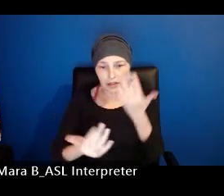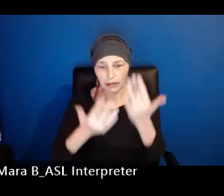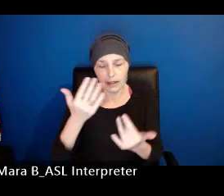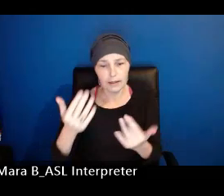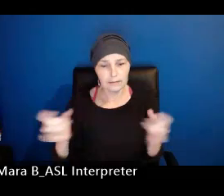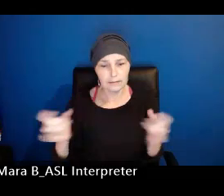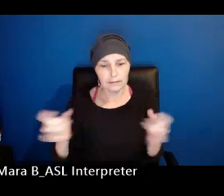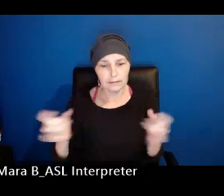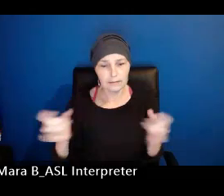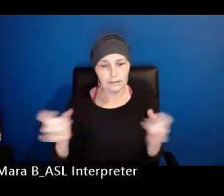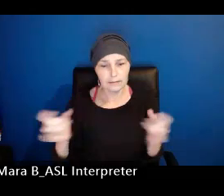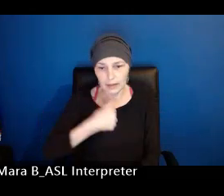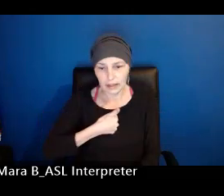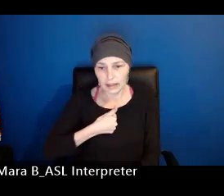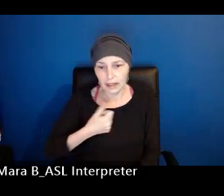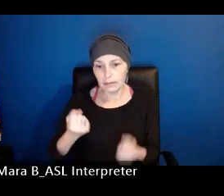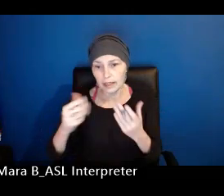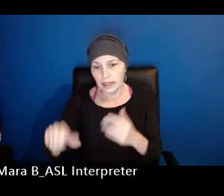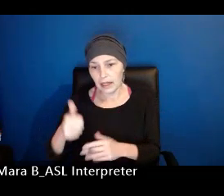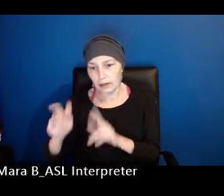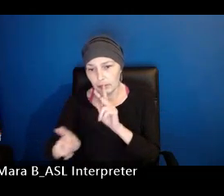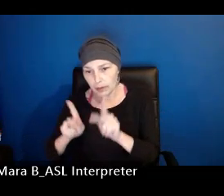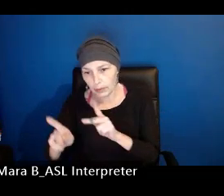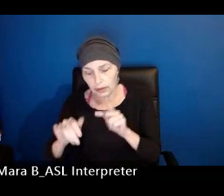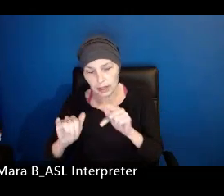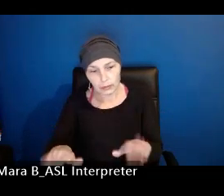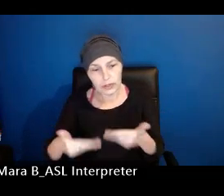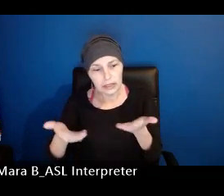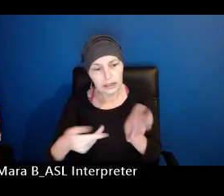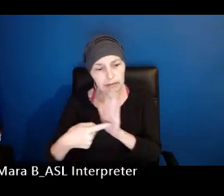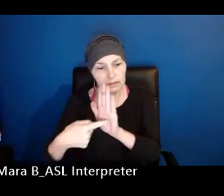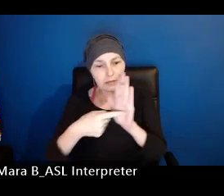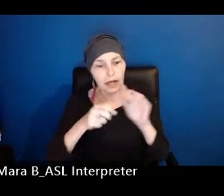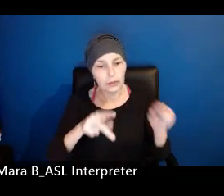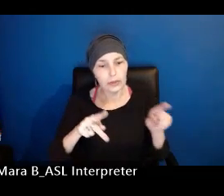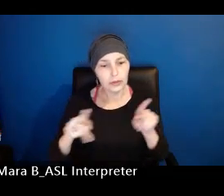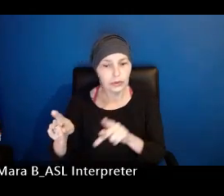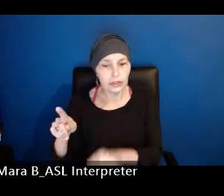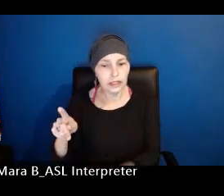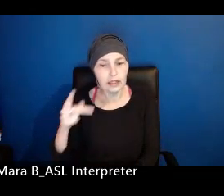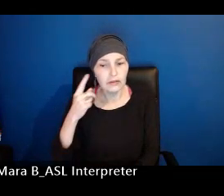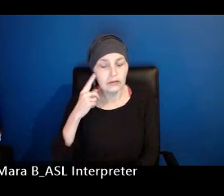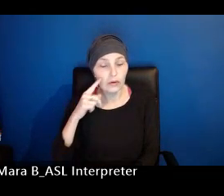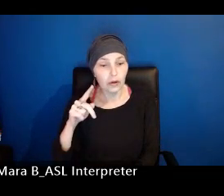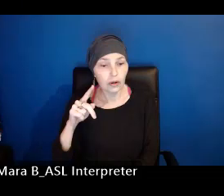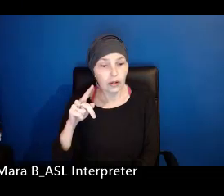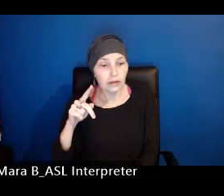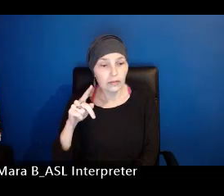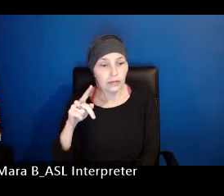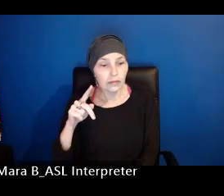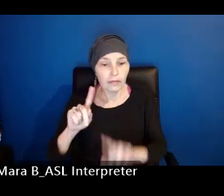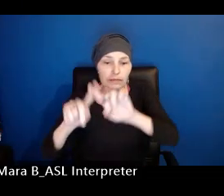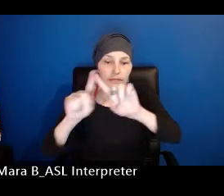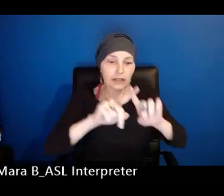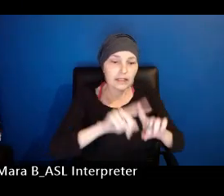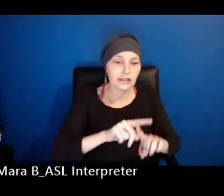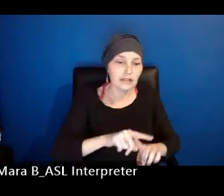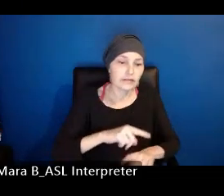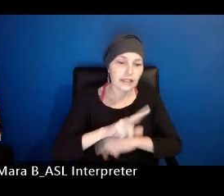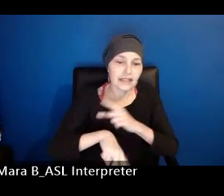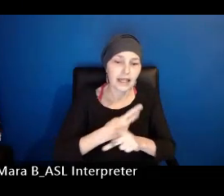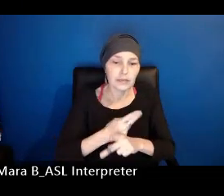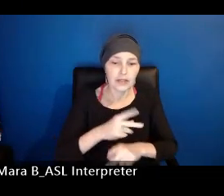an opportunity where, um, you know, these types of decarbonization zones